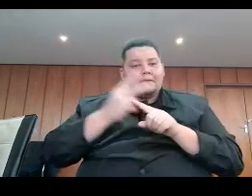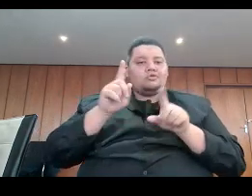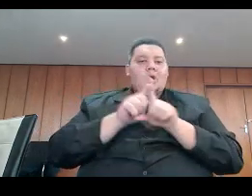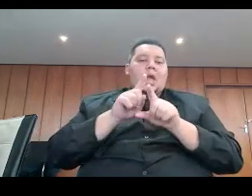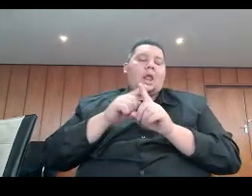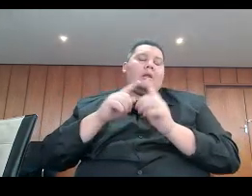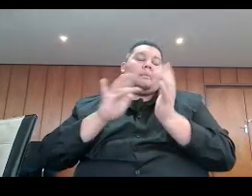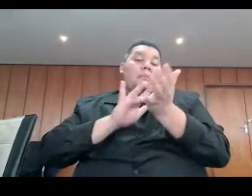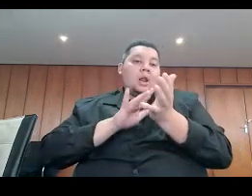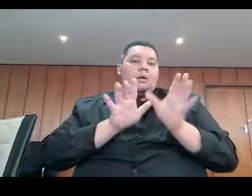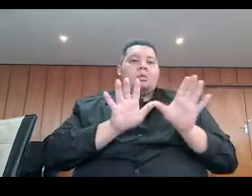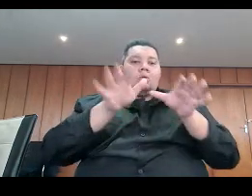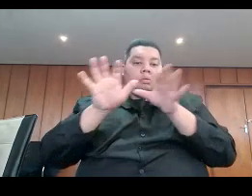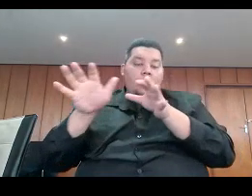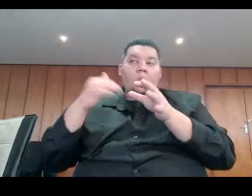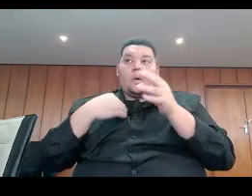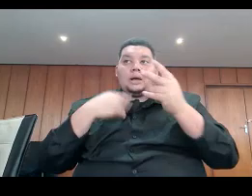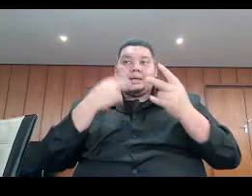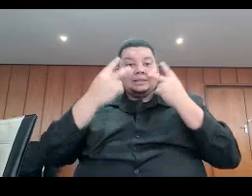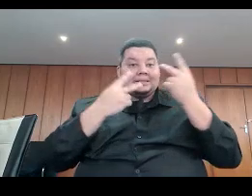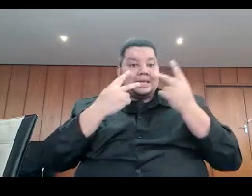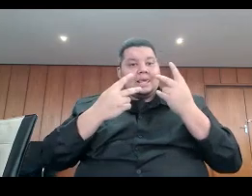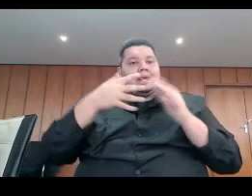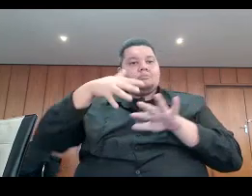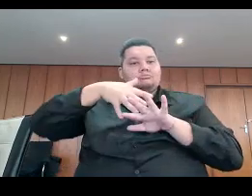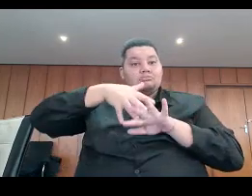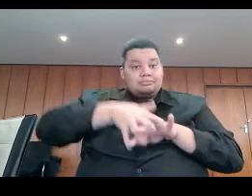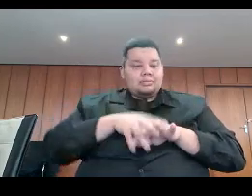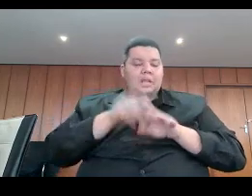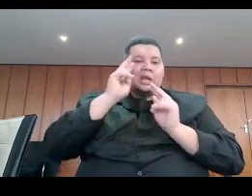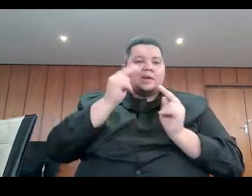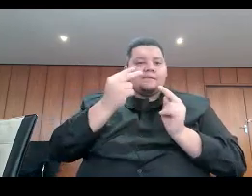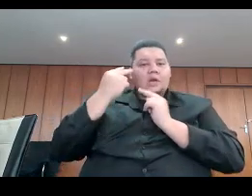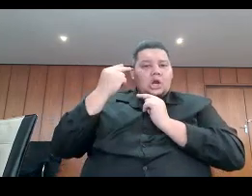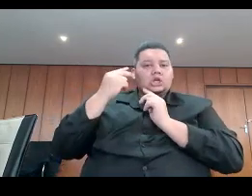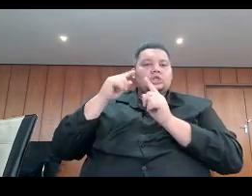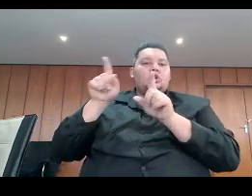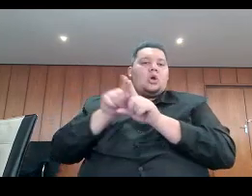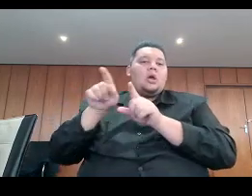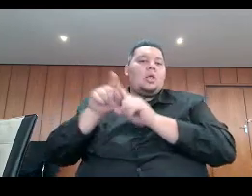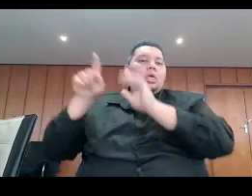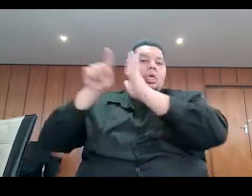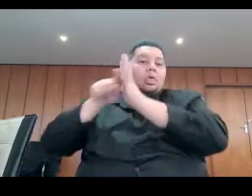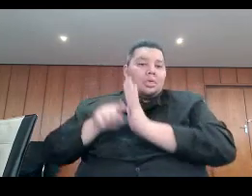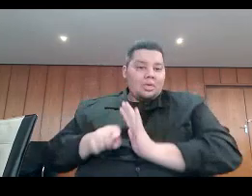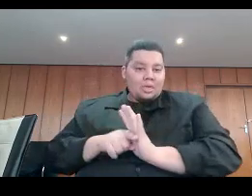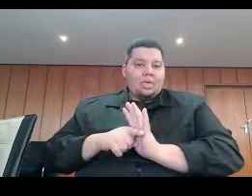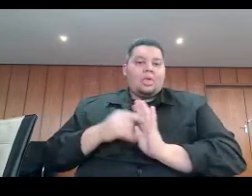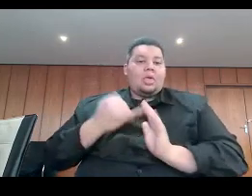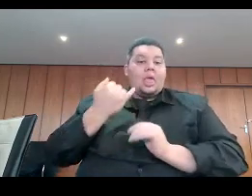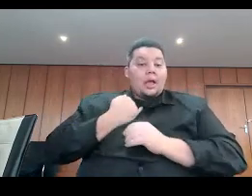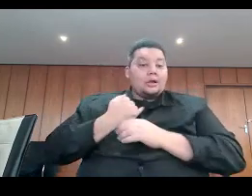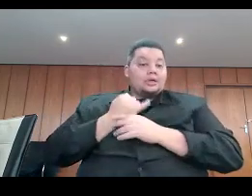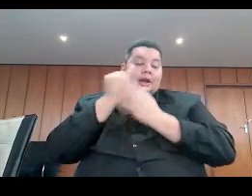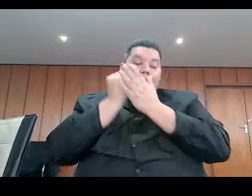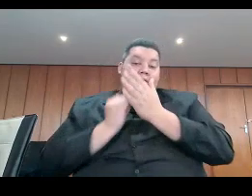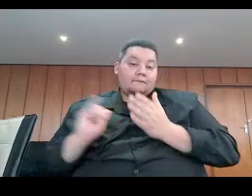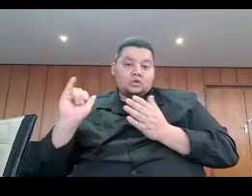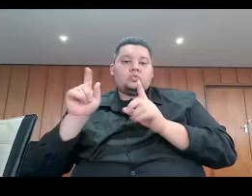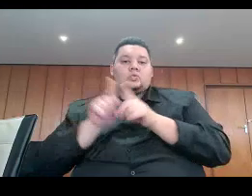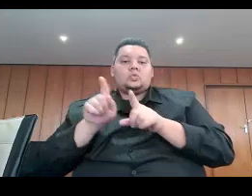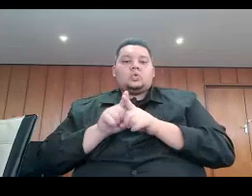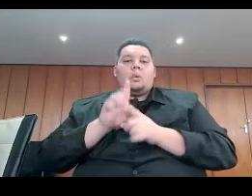I think what we're seeing is a very deep reflection now on deficit, individual biomedical understandings